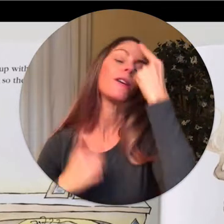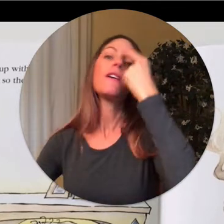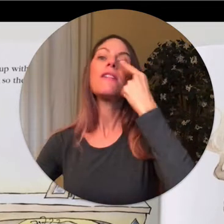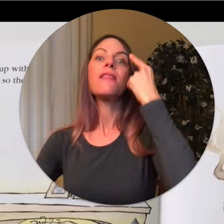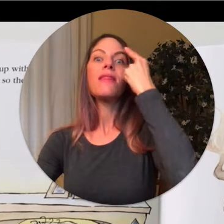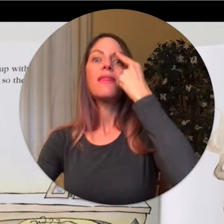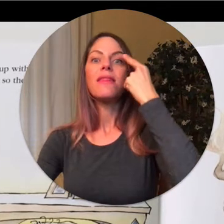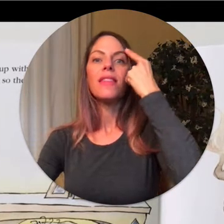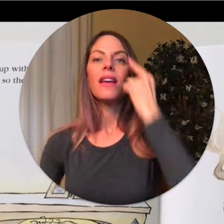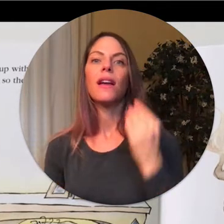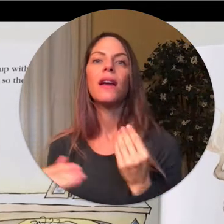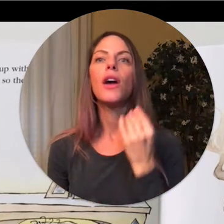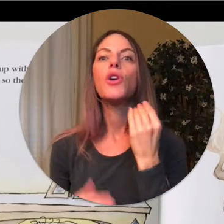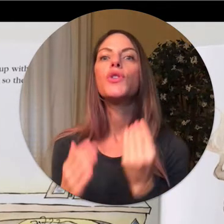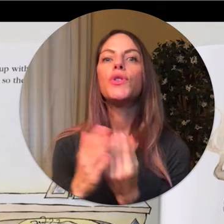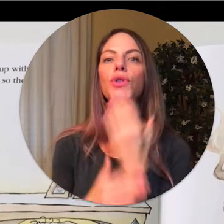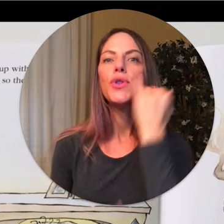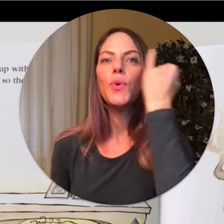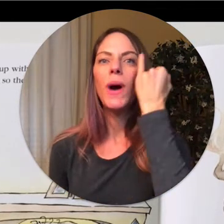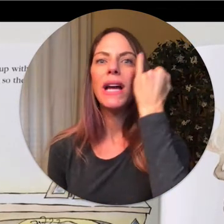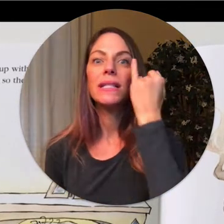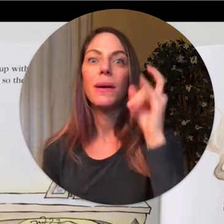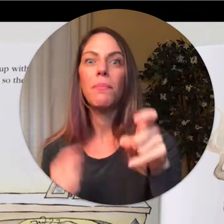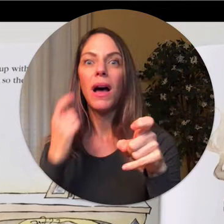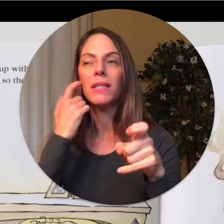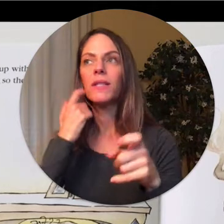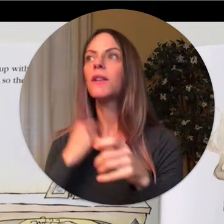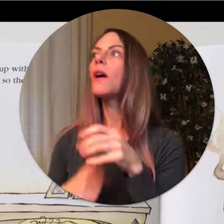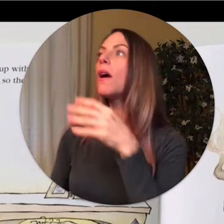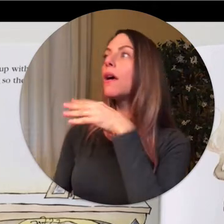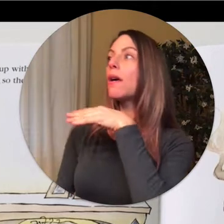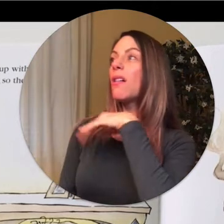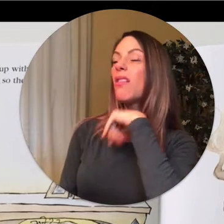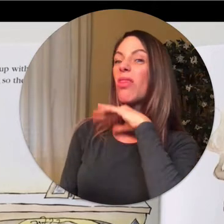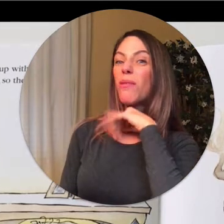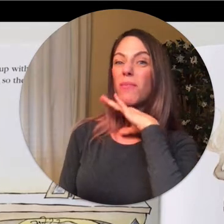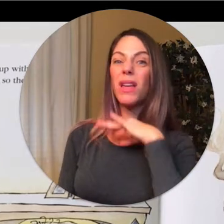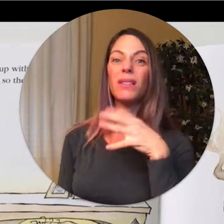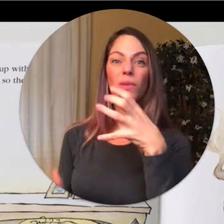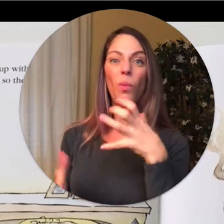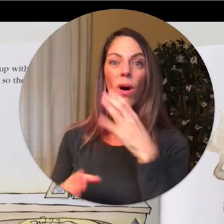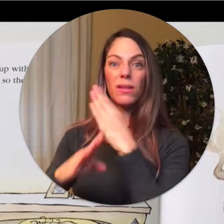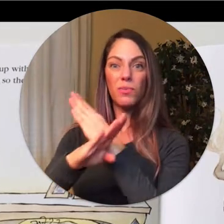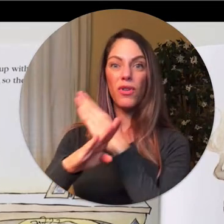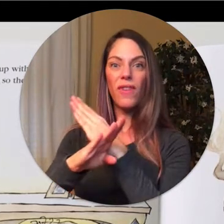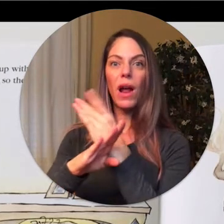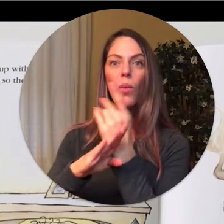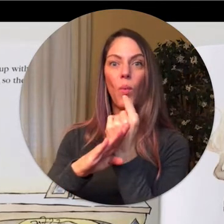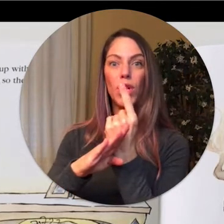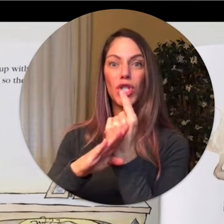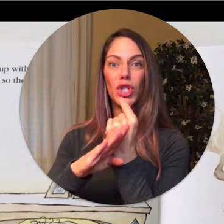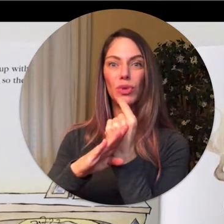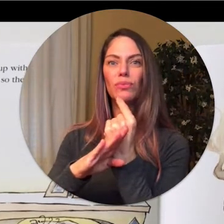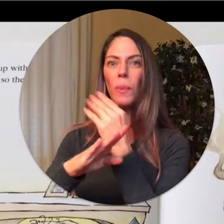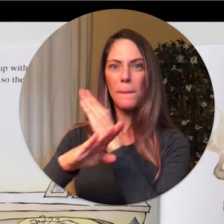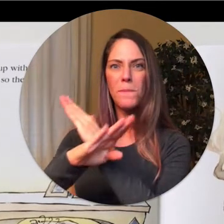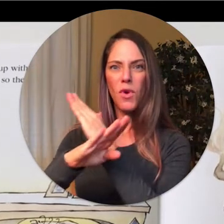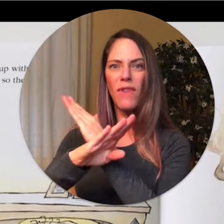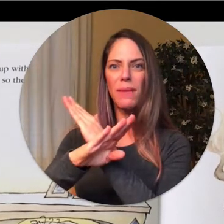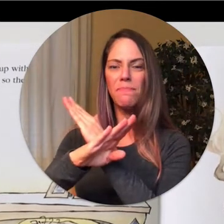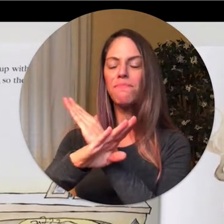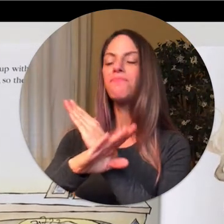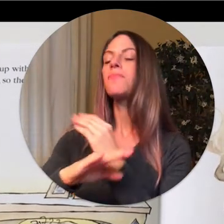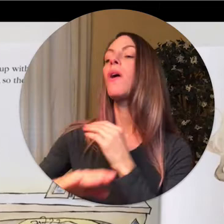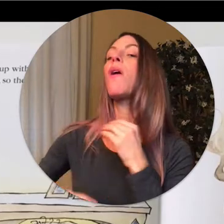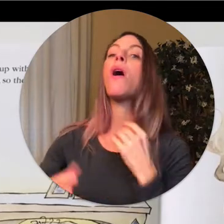in the fireplace. Just as the pigs had guessed, the wolf climbed down the chimney. Before he